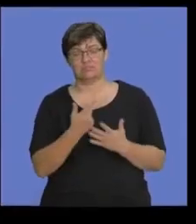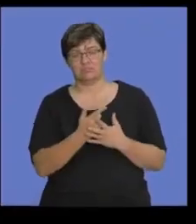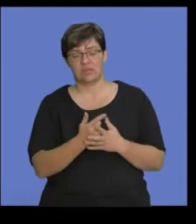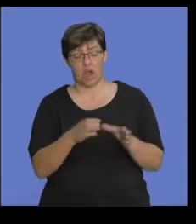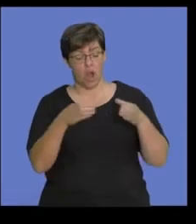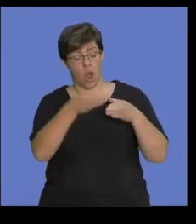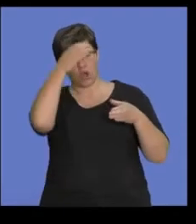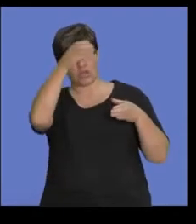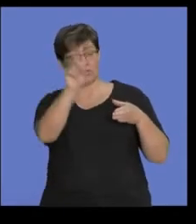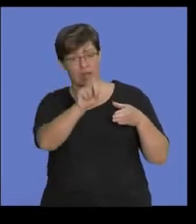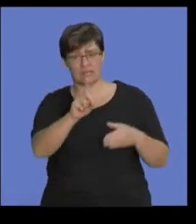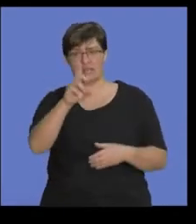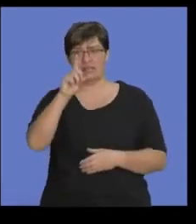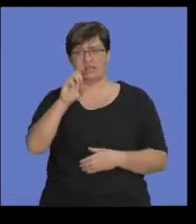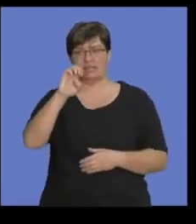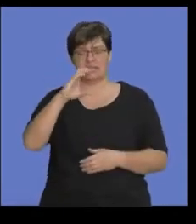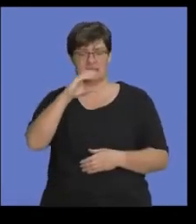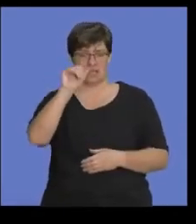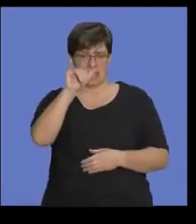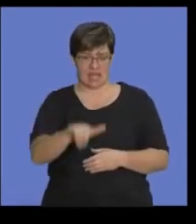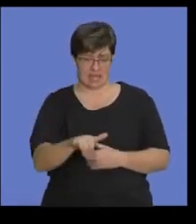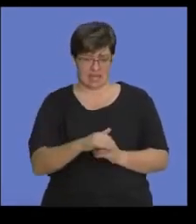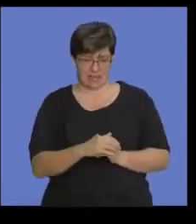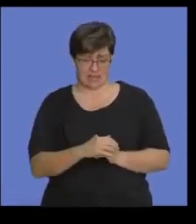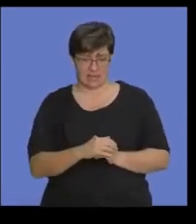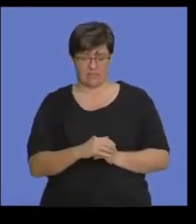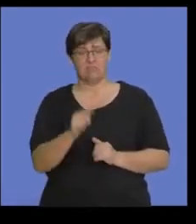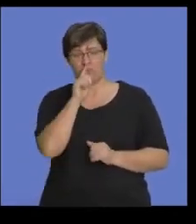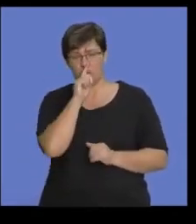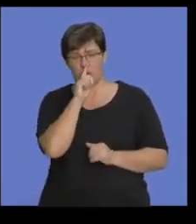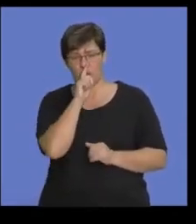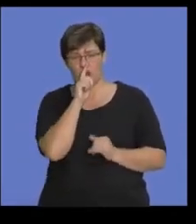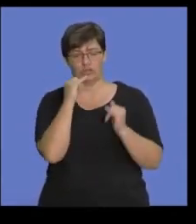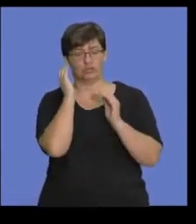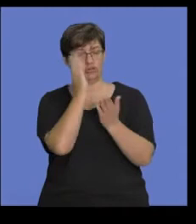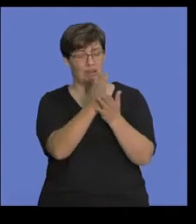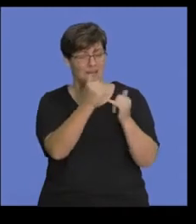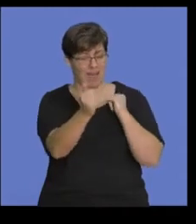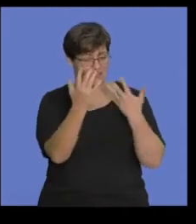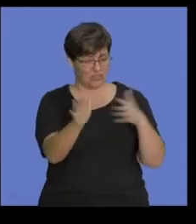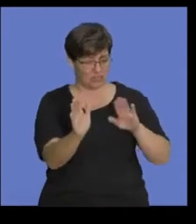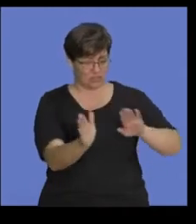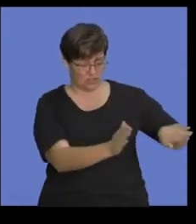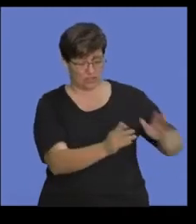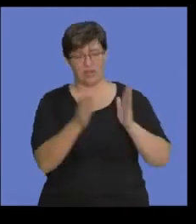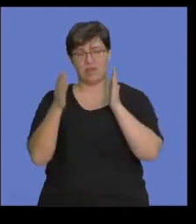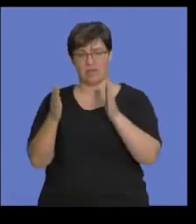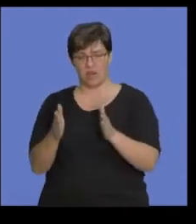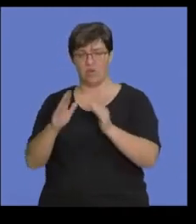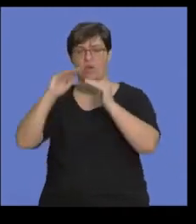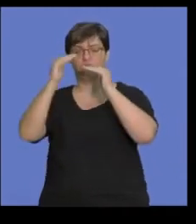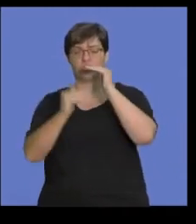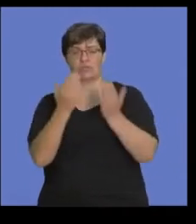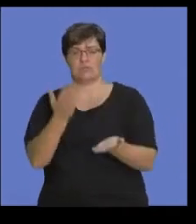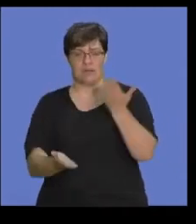Now, our main concept now is decay, right? So we've looked at the straight line decay. Now we're moving on to